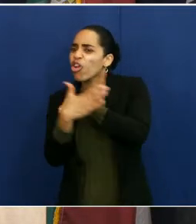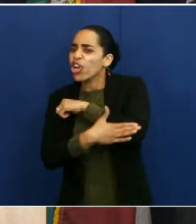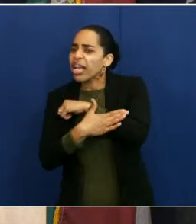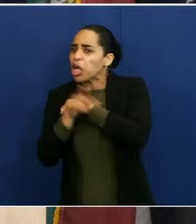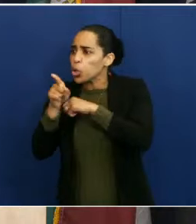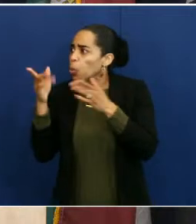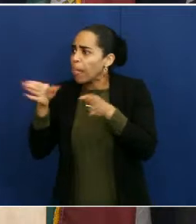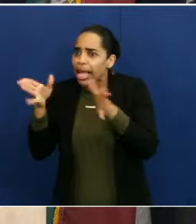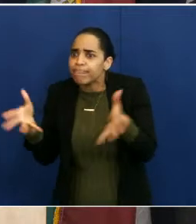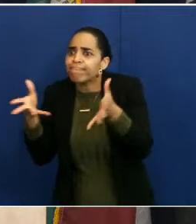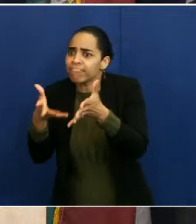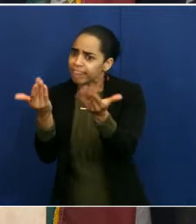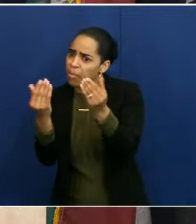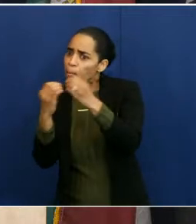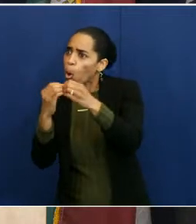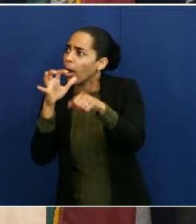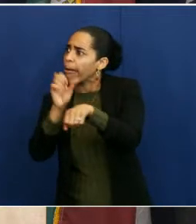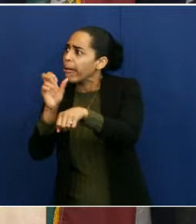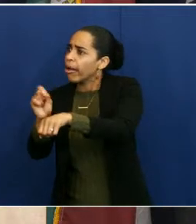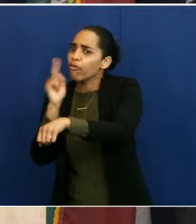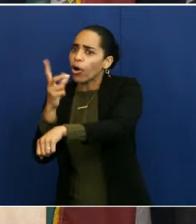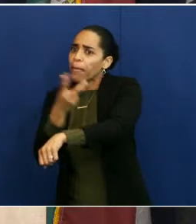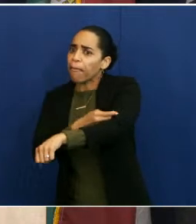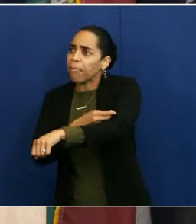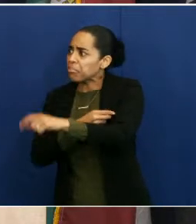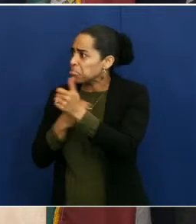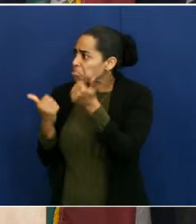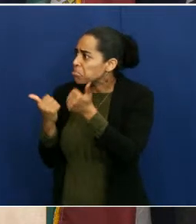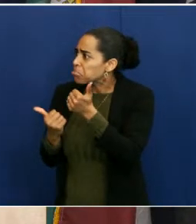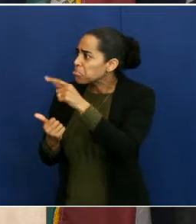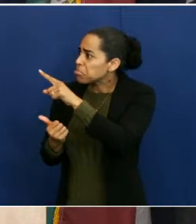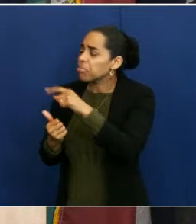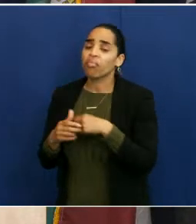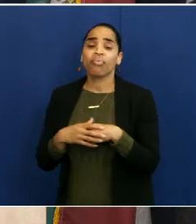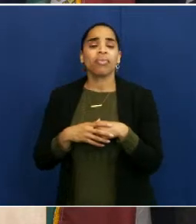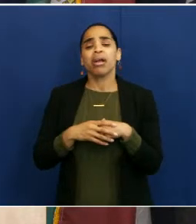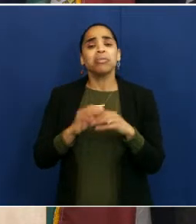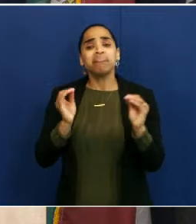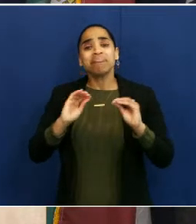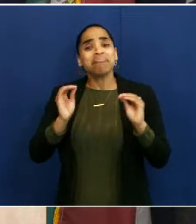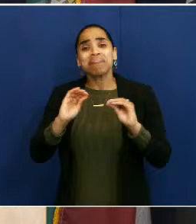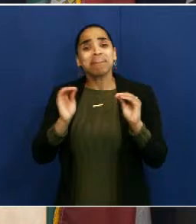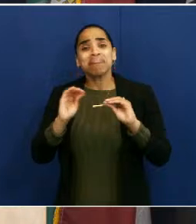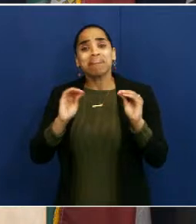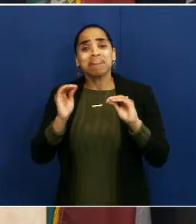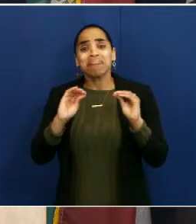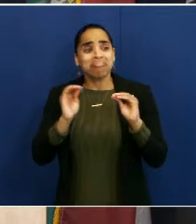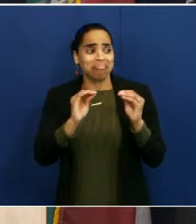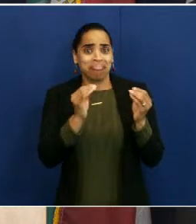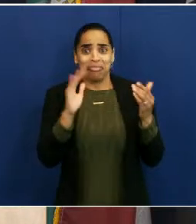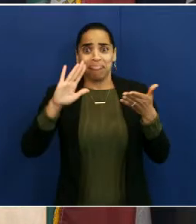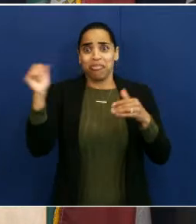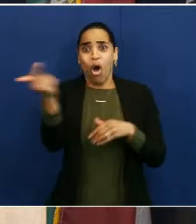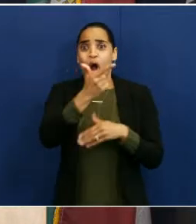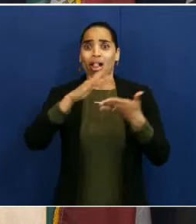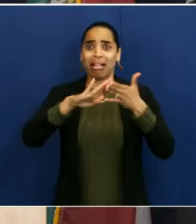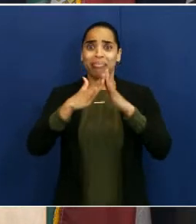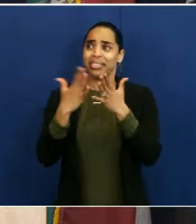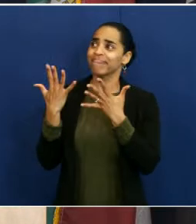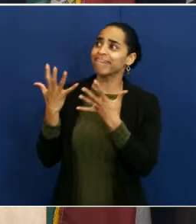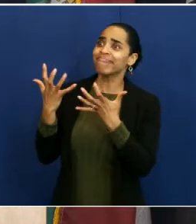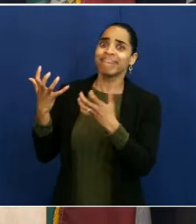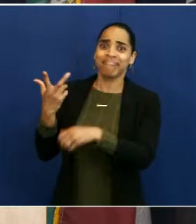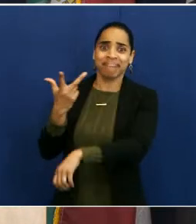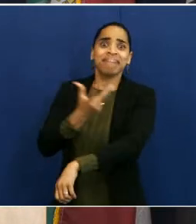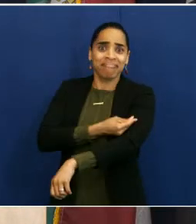get the vaccine? Yeah, Brandon, we haven't seen any areas where there's a lack of demand. You know, we've